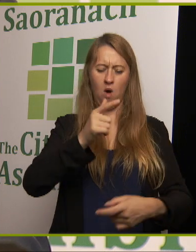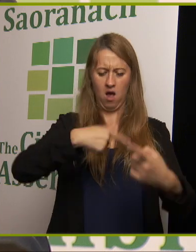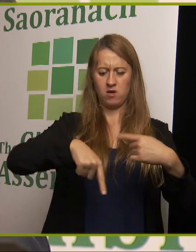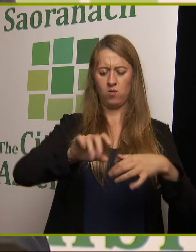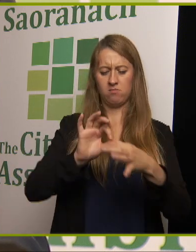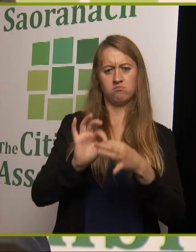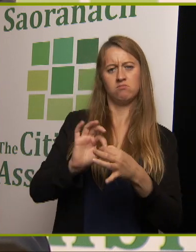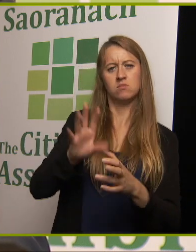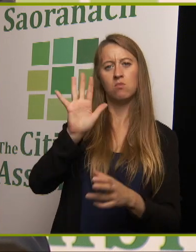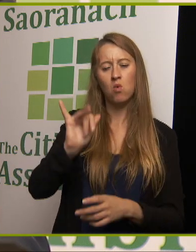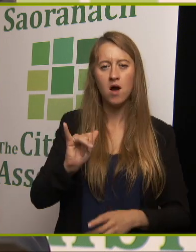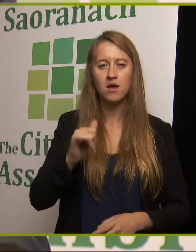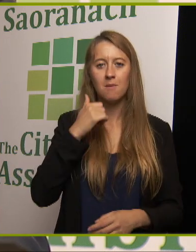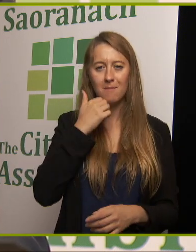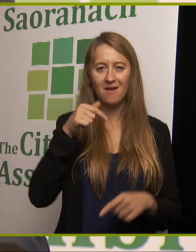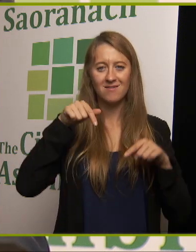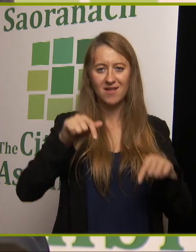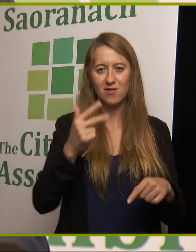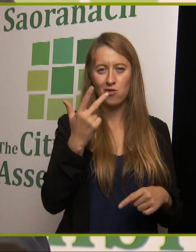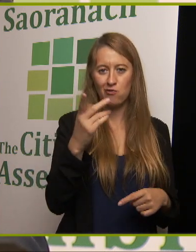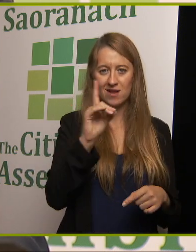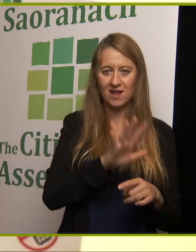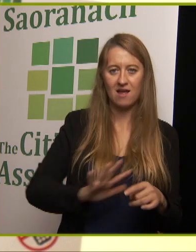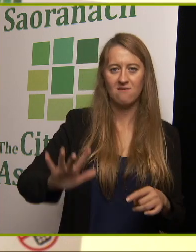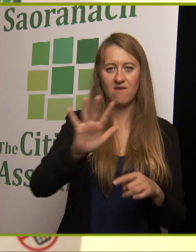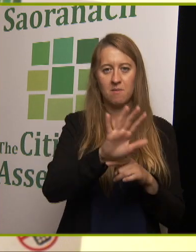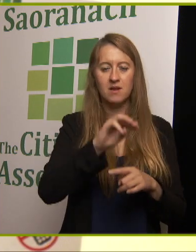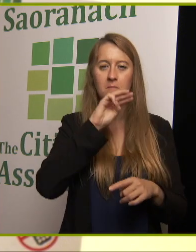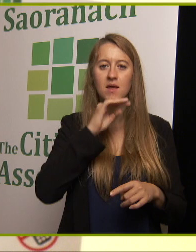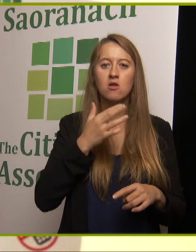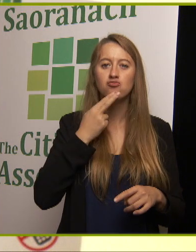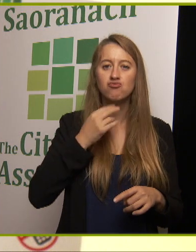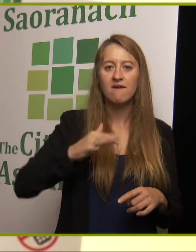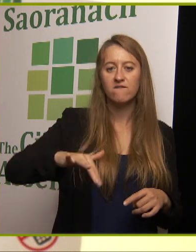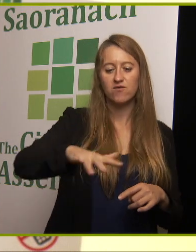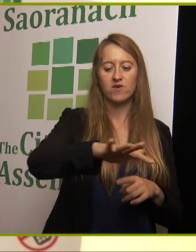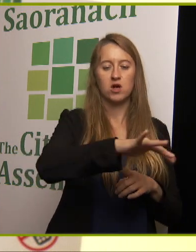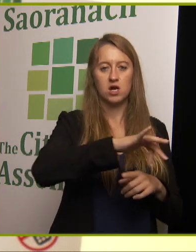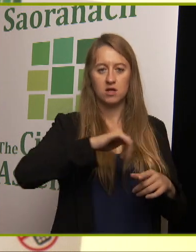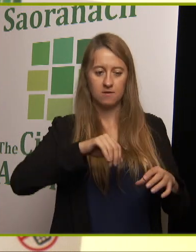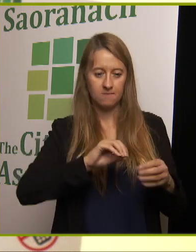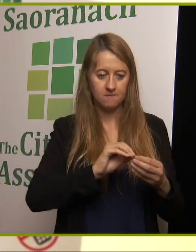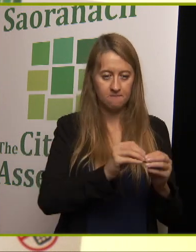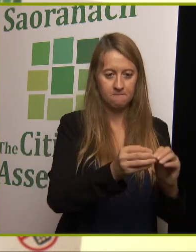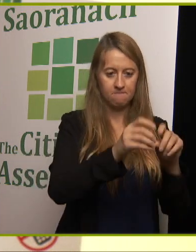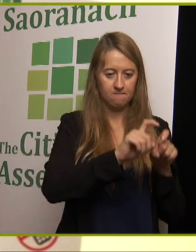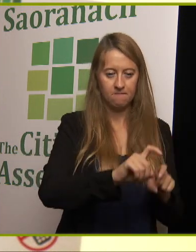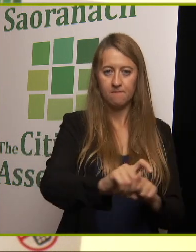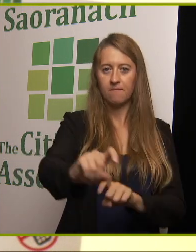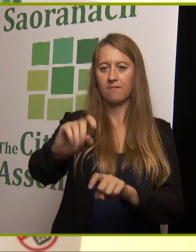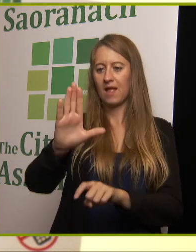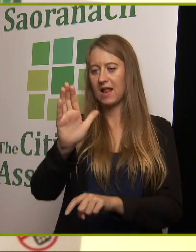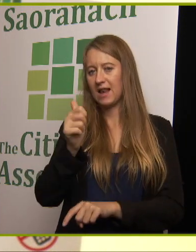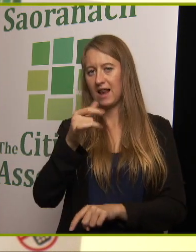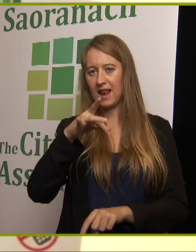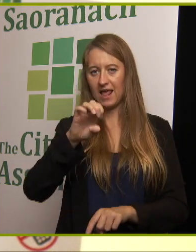a three-dimensional interconnected environment. So rivers are channelized, lakes are fixed, but the ocean, there's